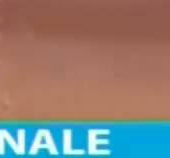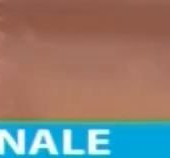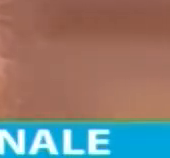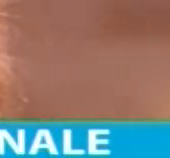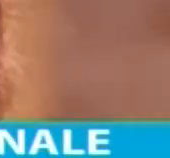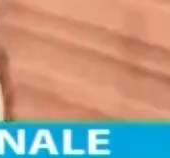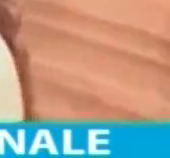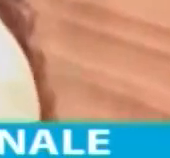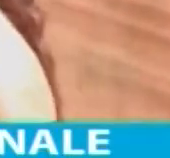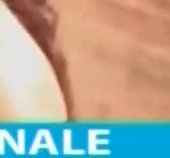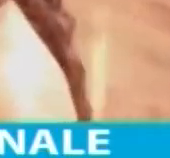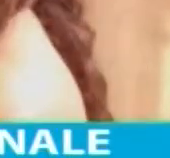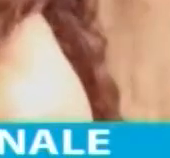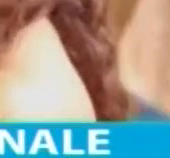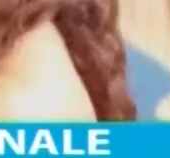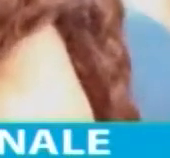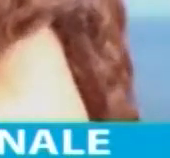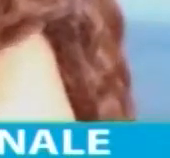then...